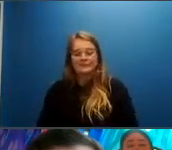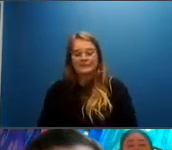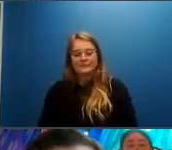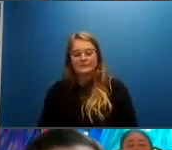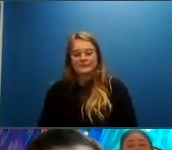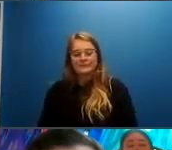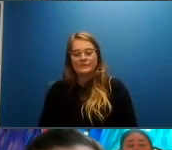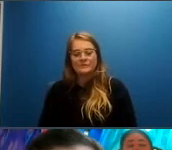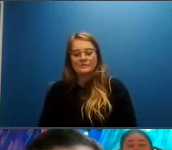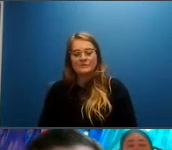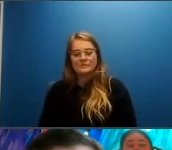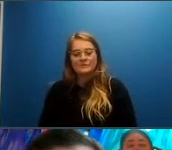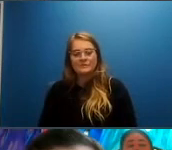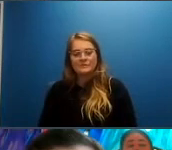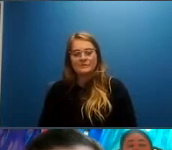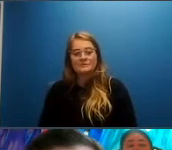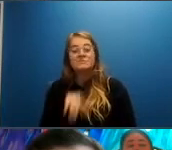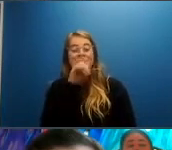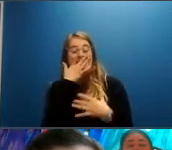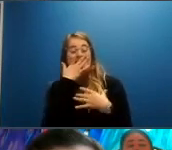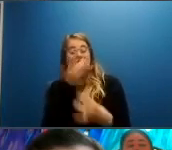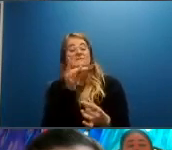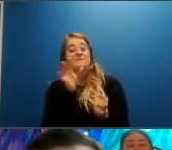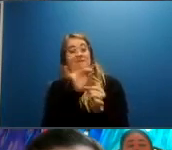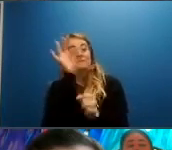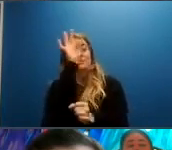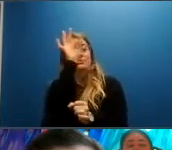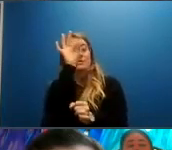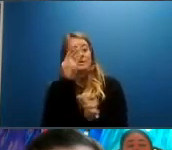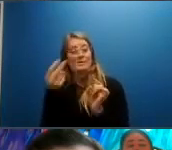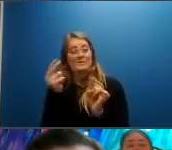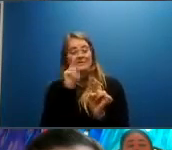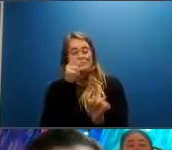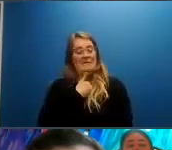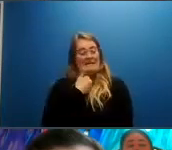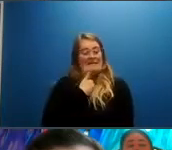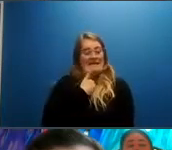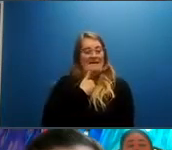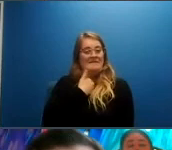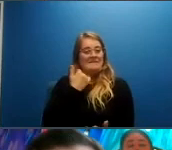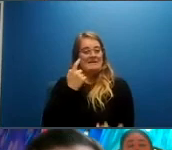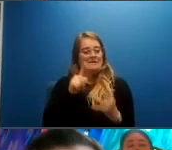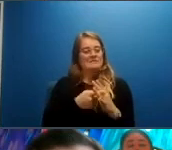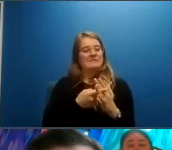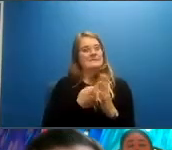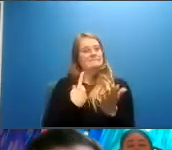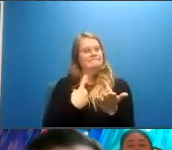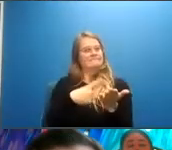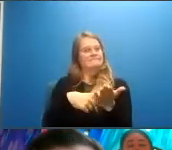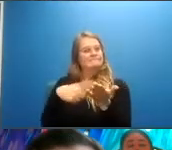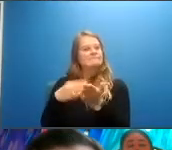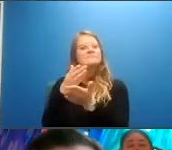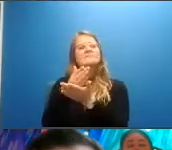And it's interesting that you mentioned the spiritual side of things, because that's, for me, only now starting to come into the discussion. I think in other professions,